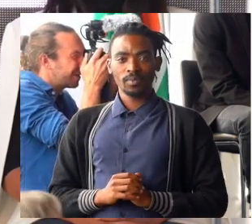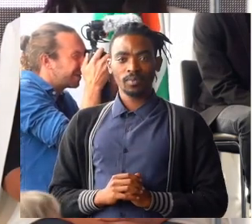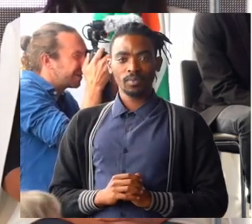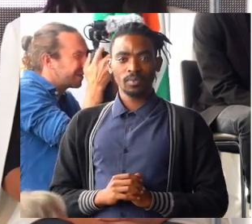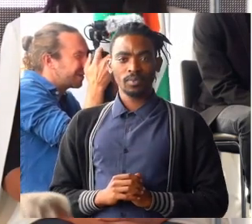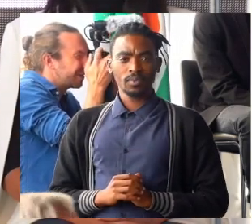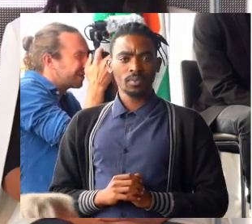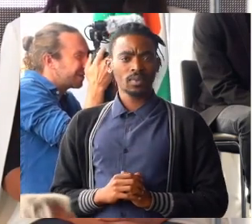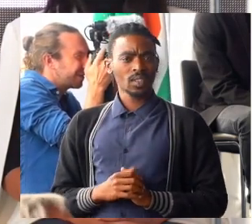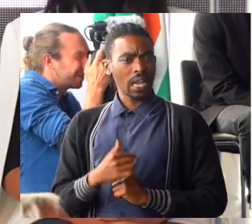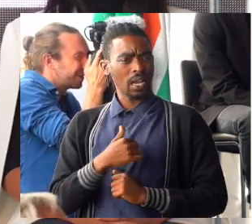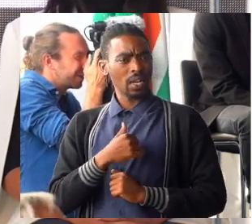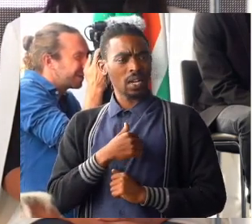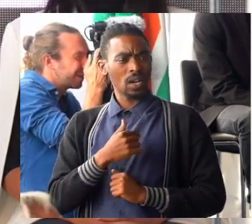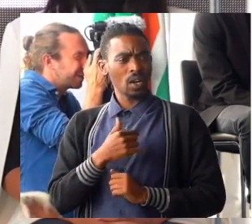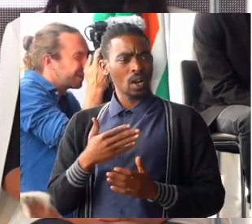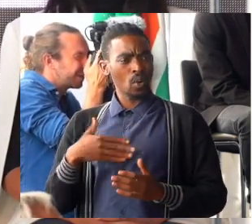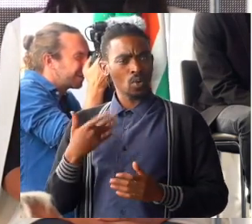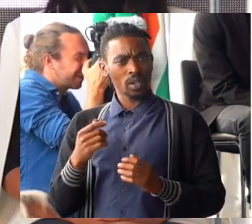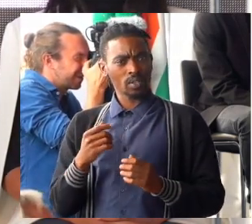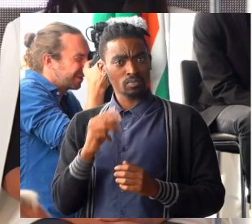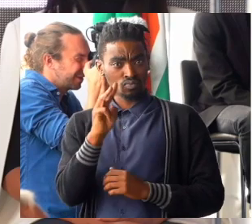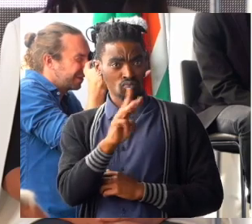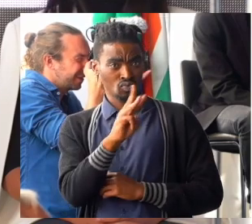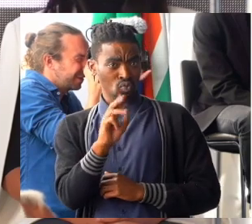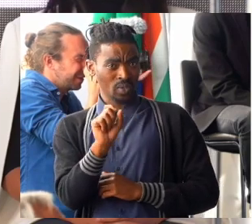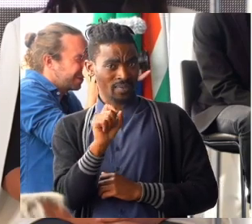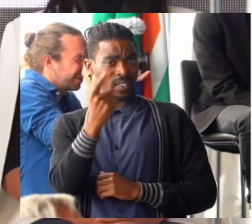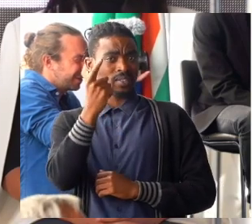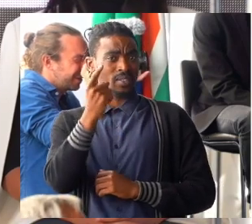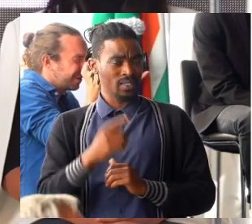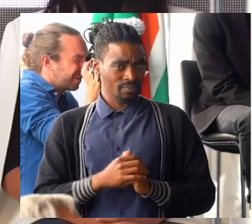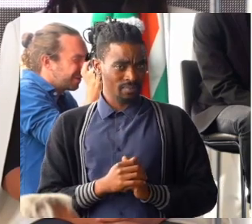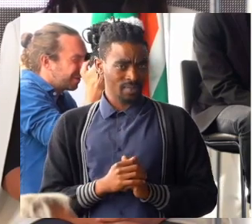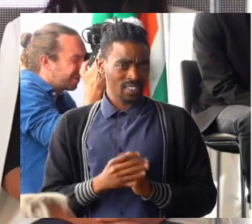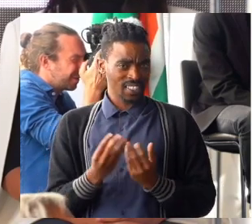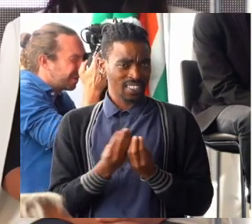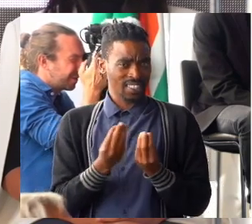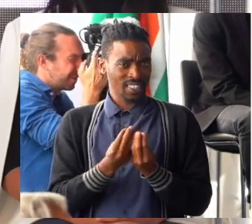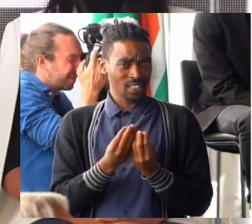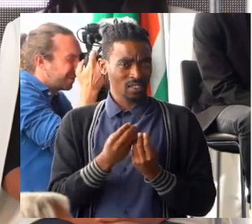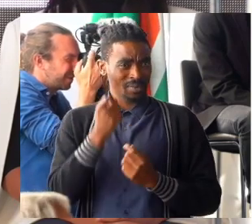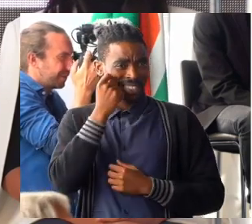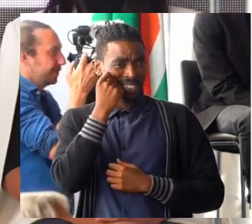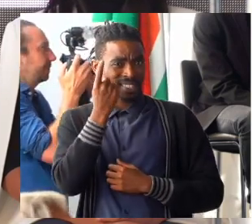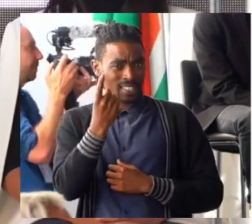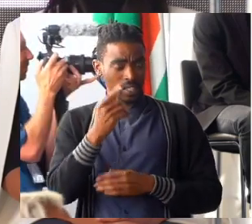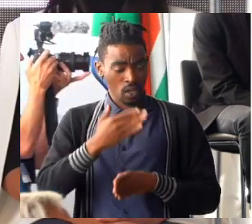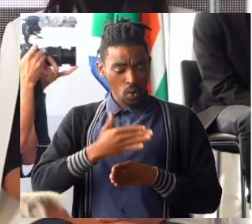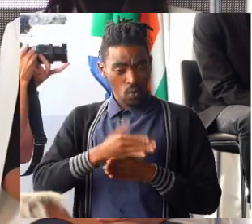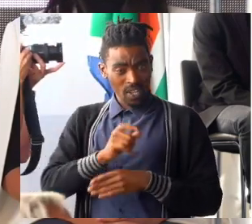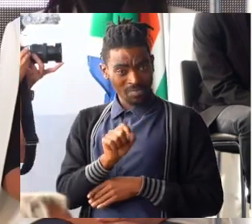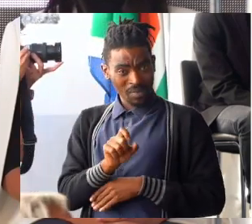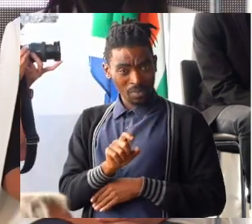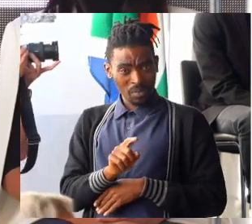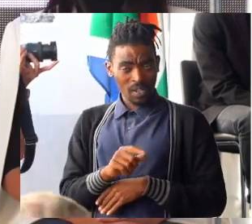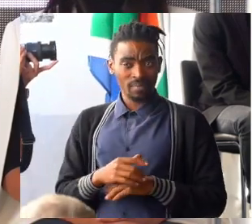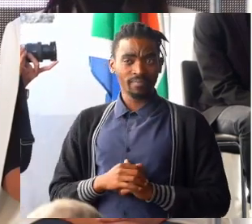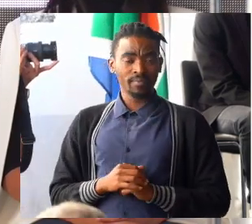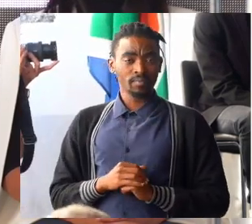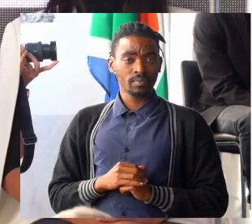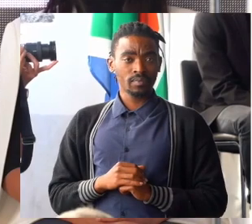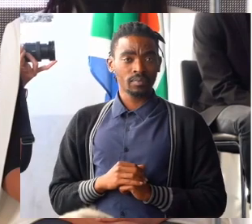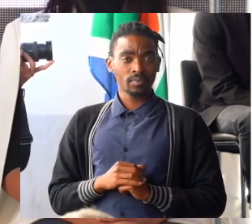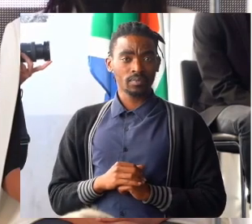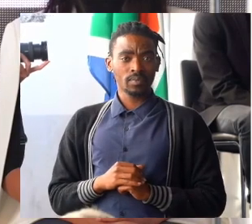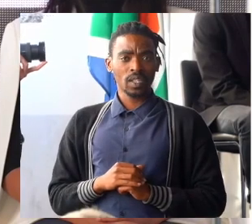And so I want to start with a warning that one of the things we need to understand about this work that we're doing is that we